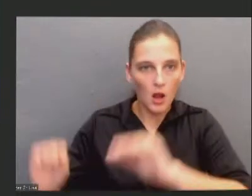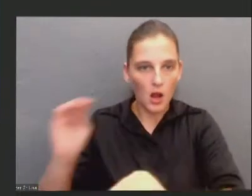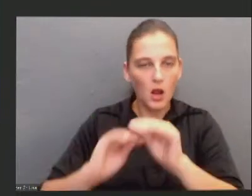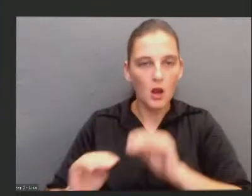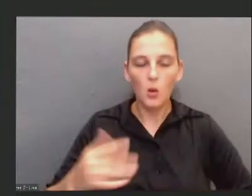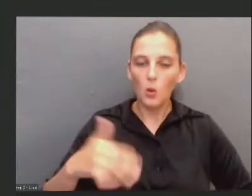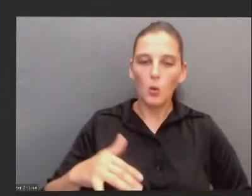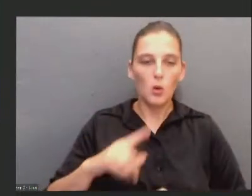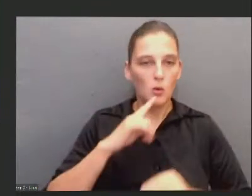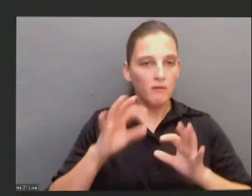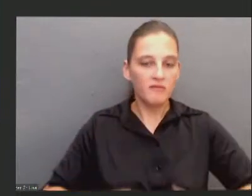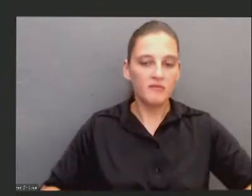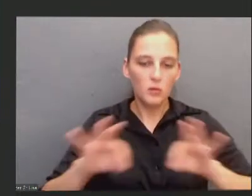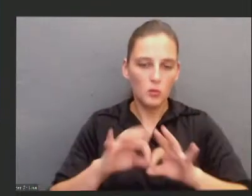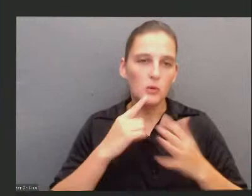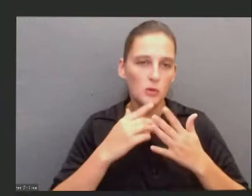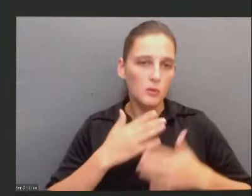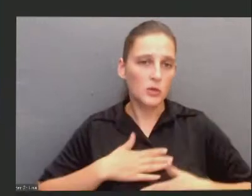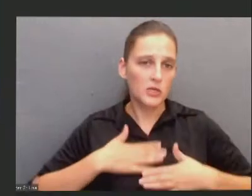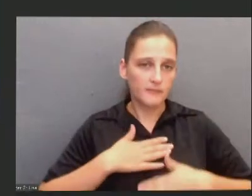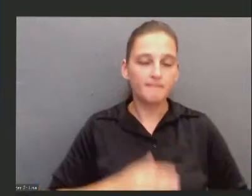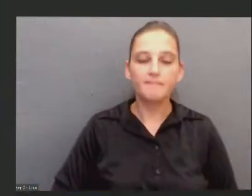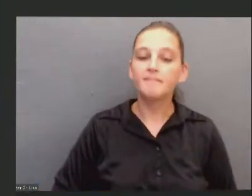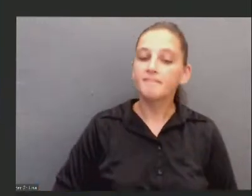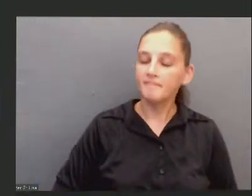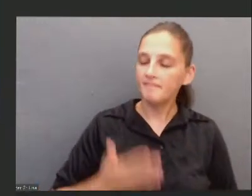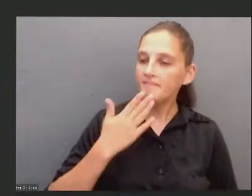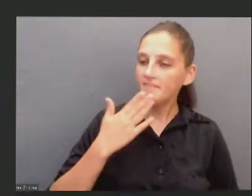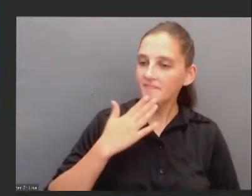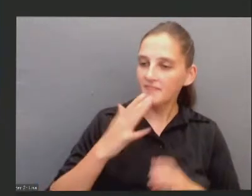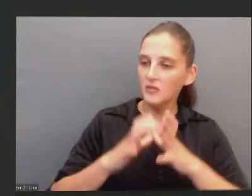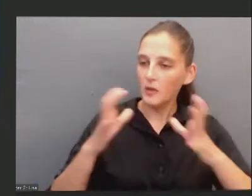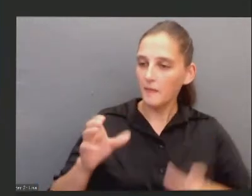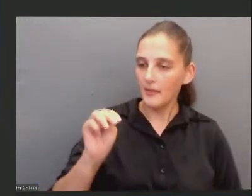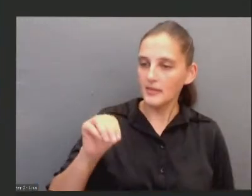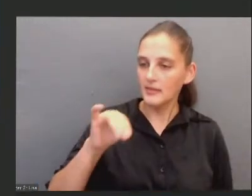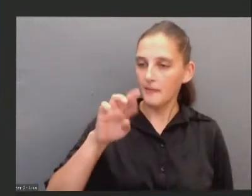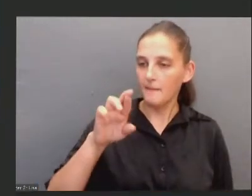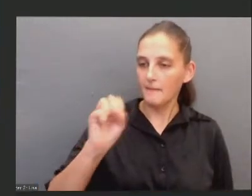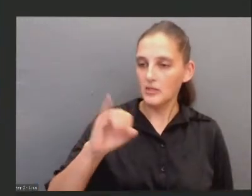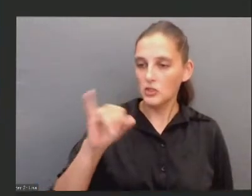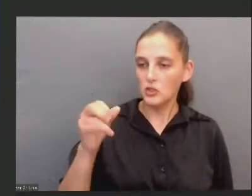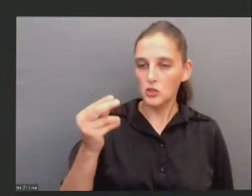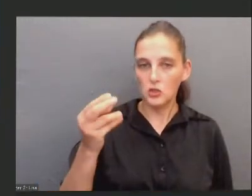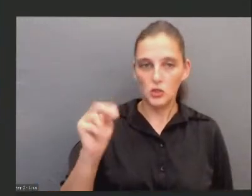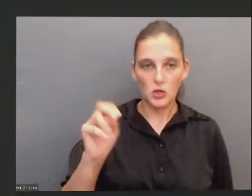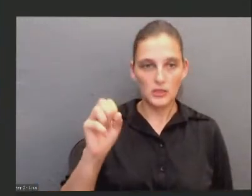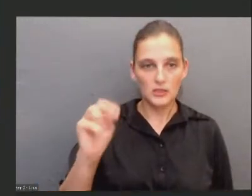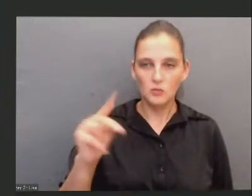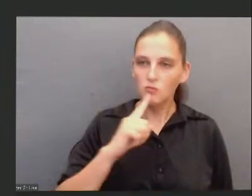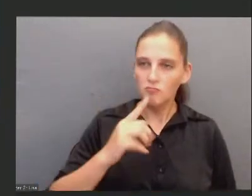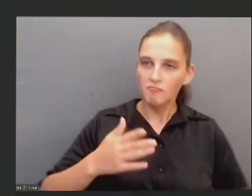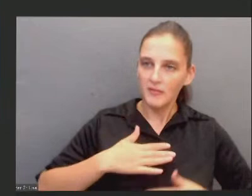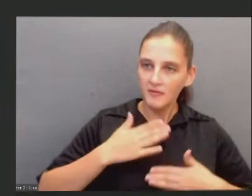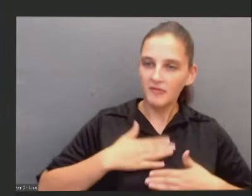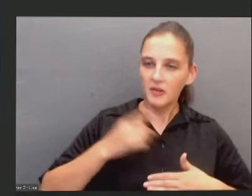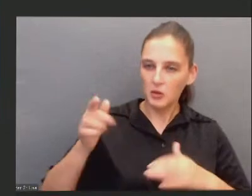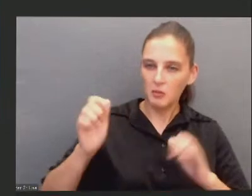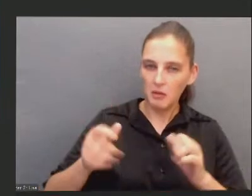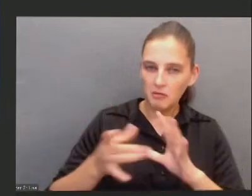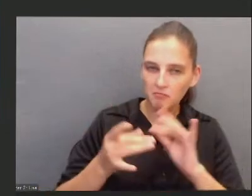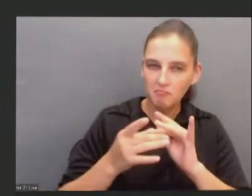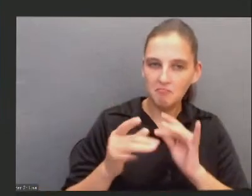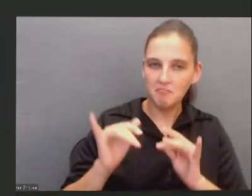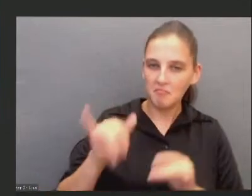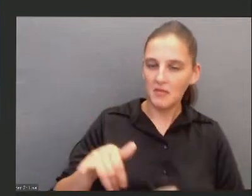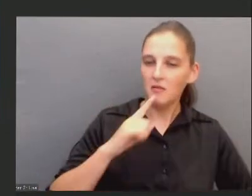you. Thank you so much, Ms. Johnson. So glad for you to elevate that and appreciate